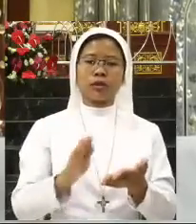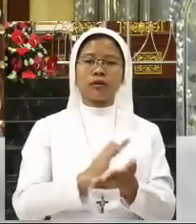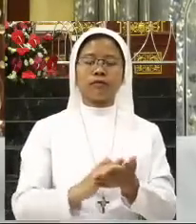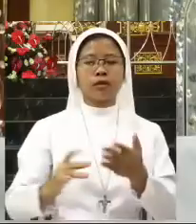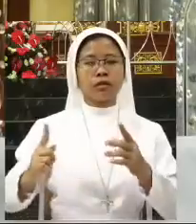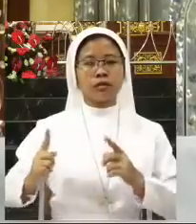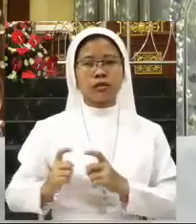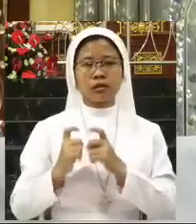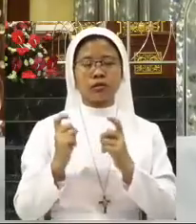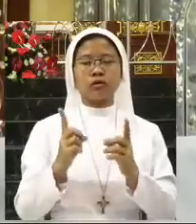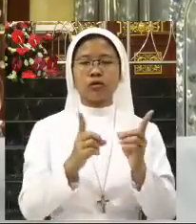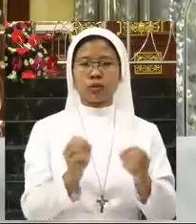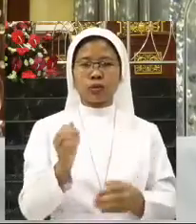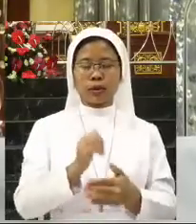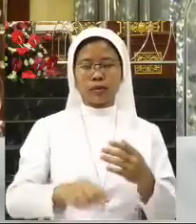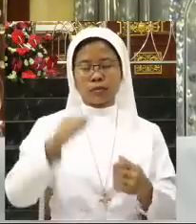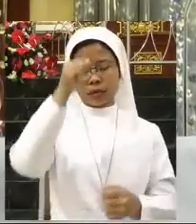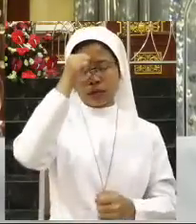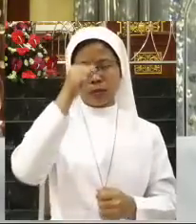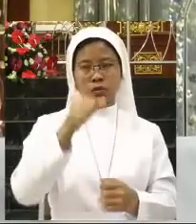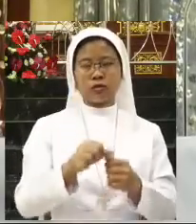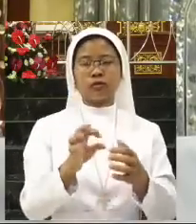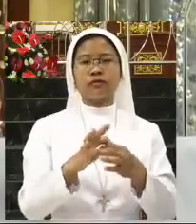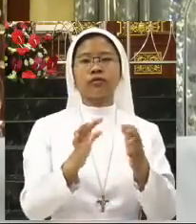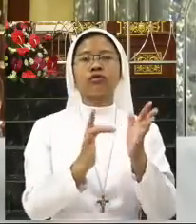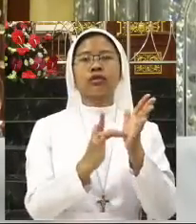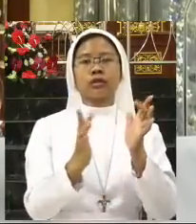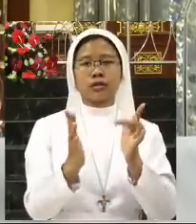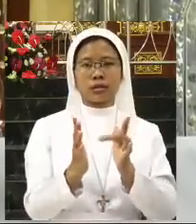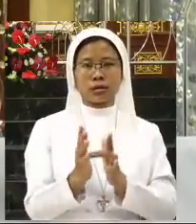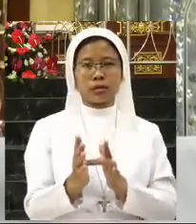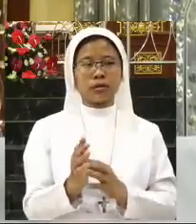sins. Do this in memory of me."